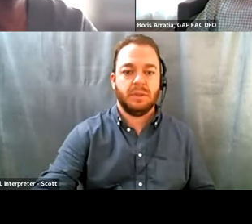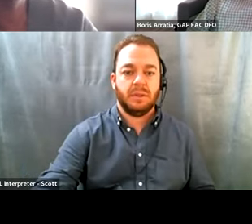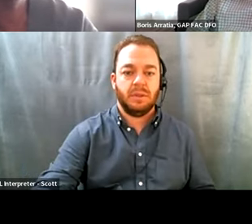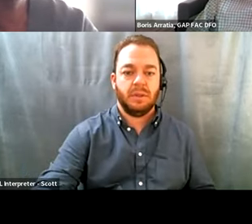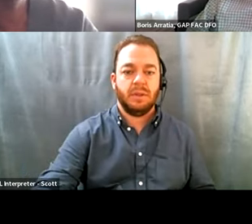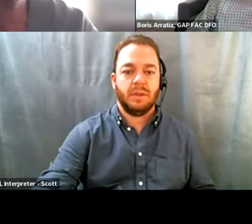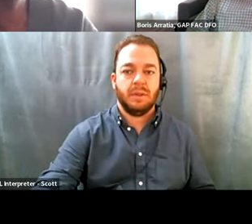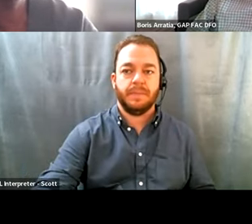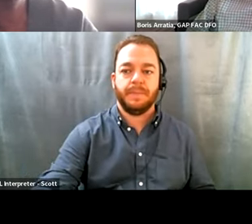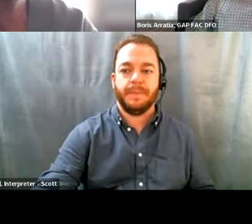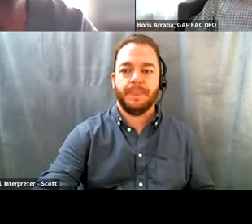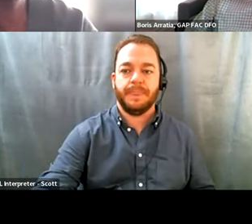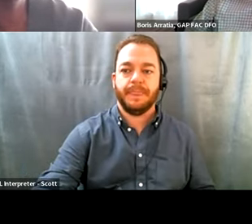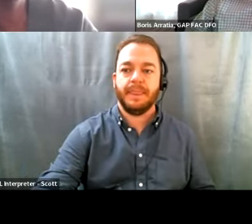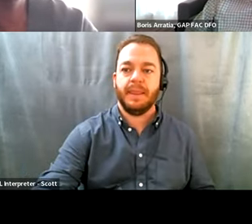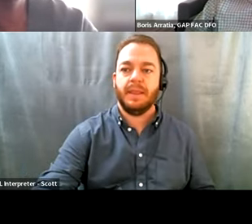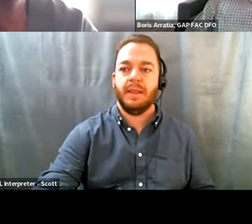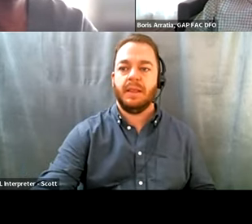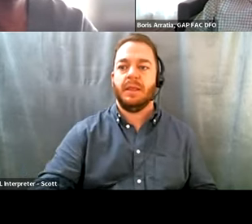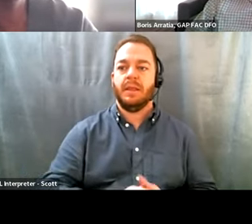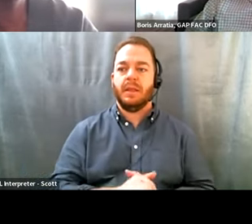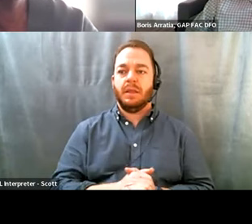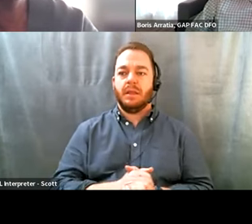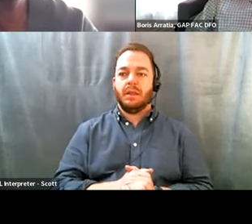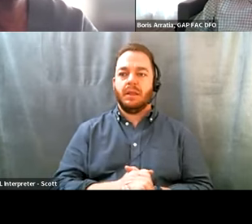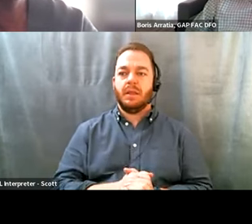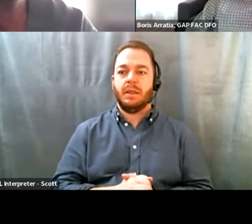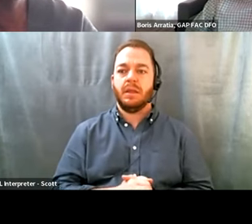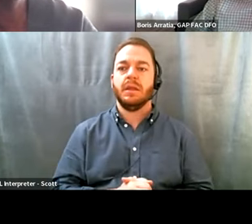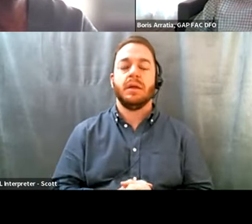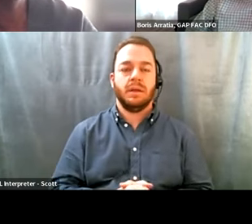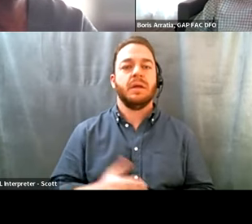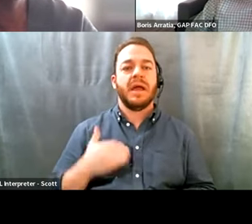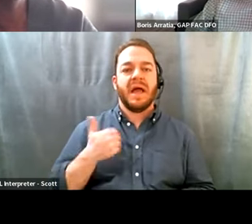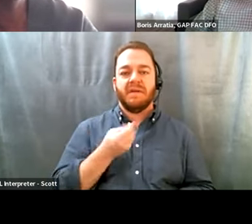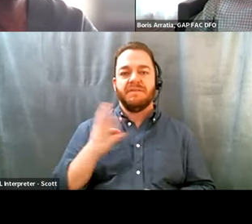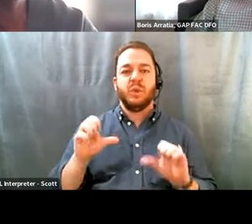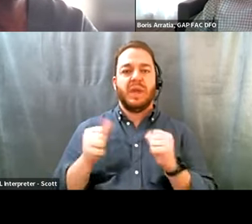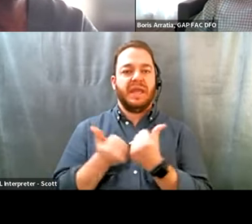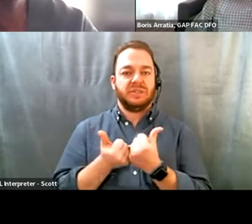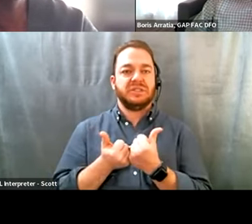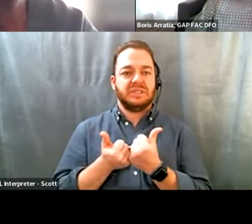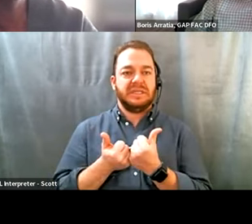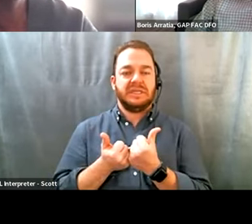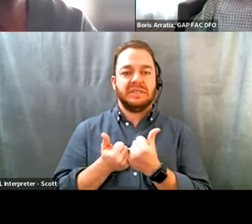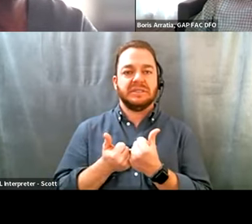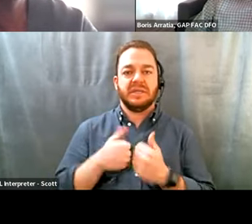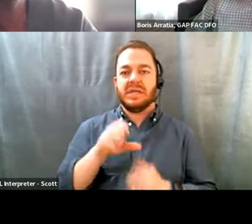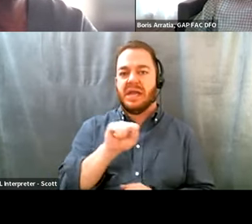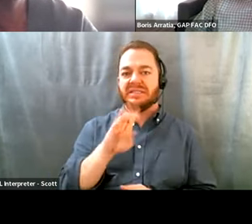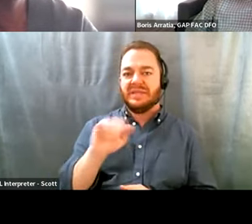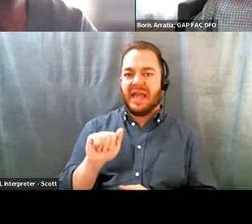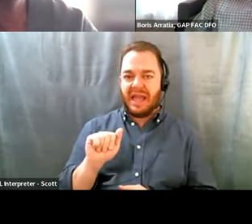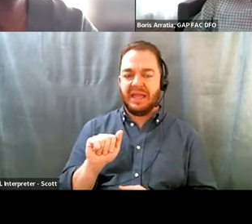So just following up on that, there are a couple agencies, whether it be SBA and